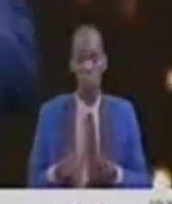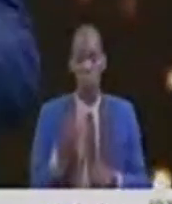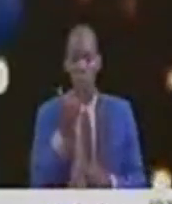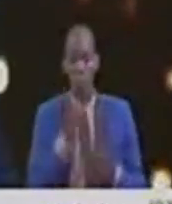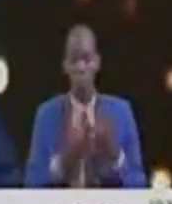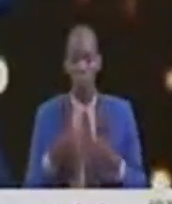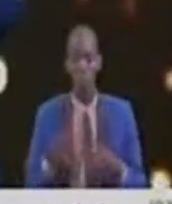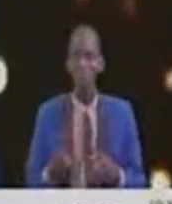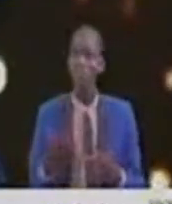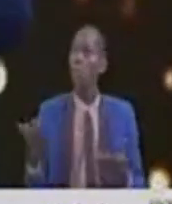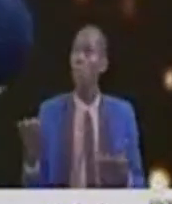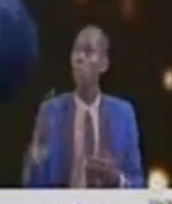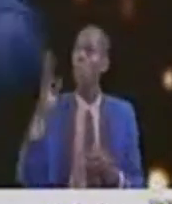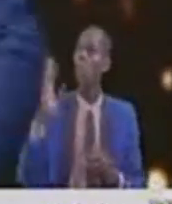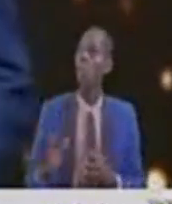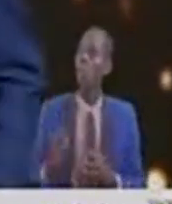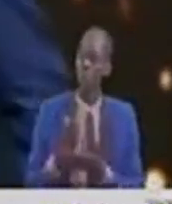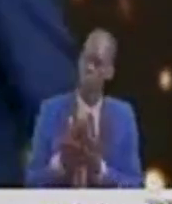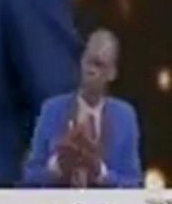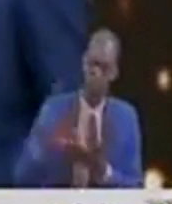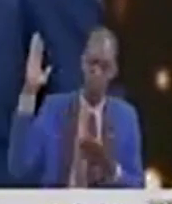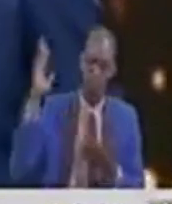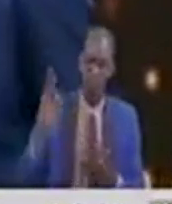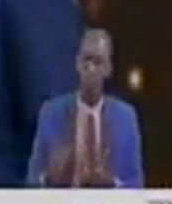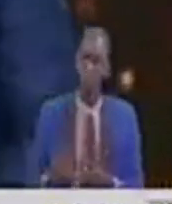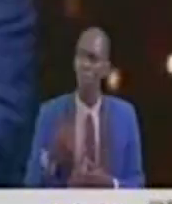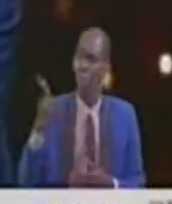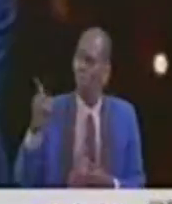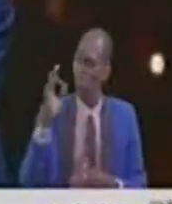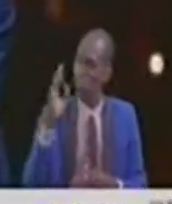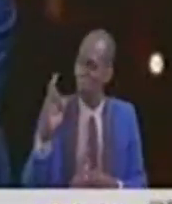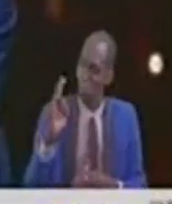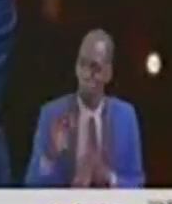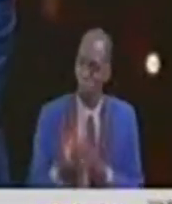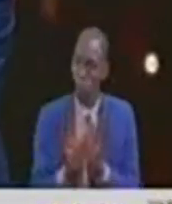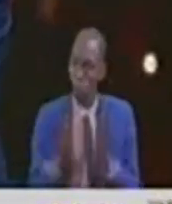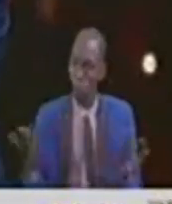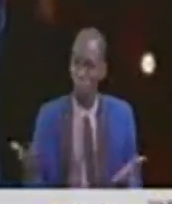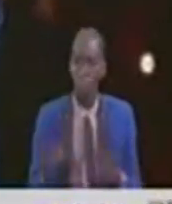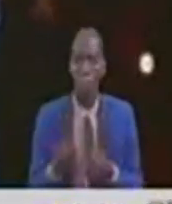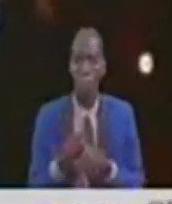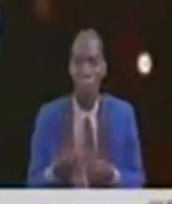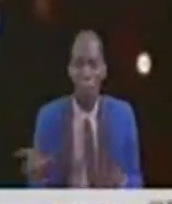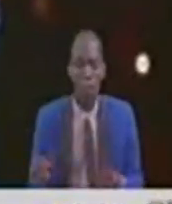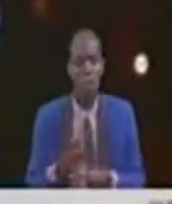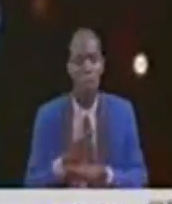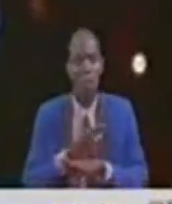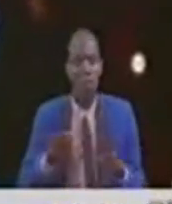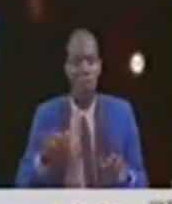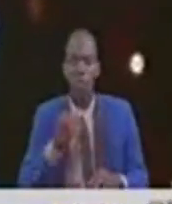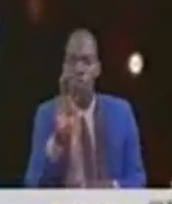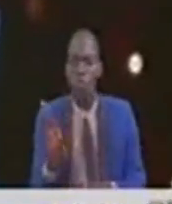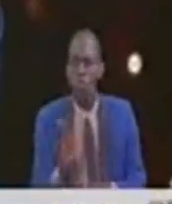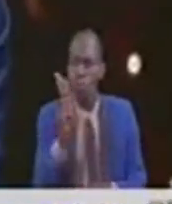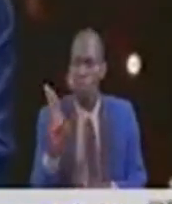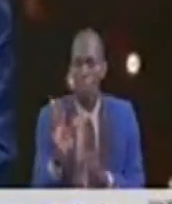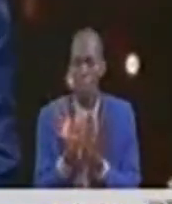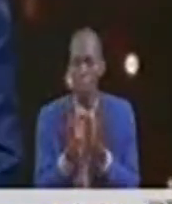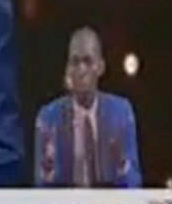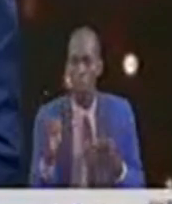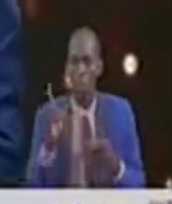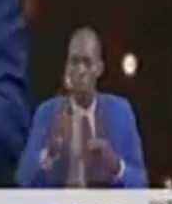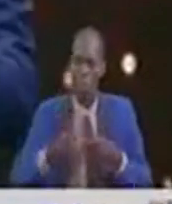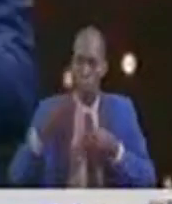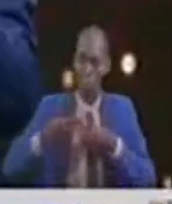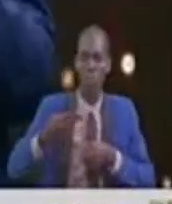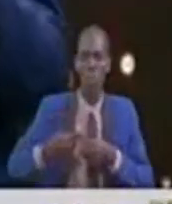Read your Bible and preach what you want to preach, but don't apply the Bible to me. You are not